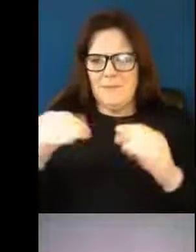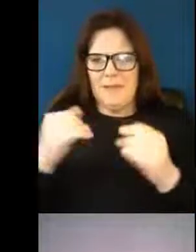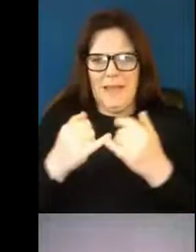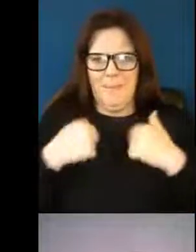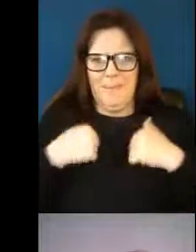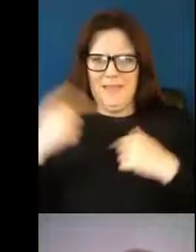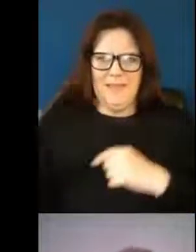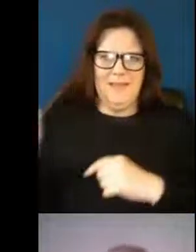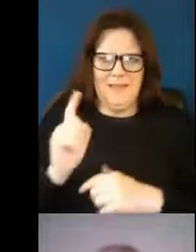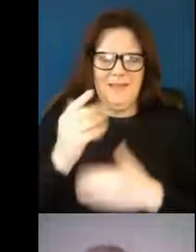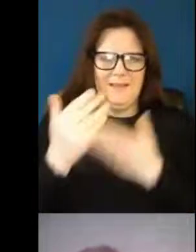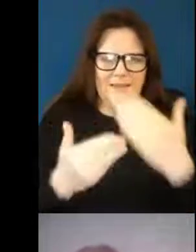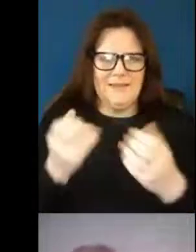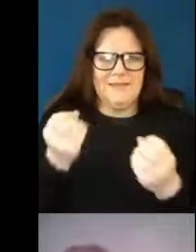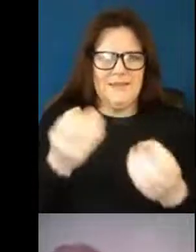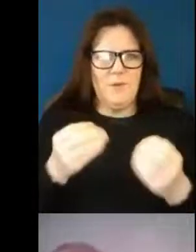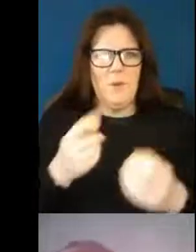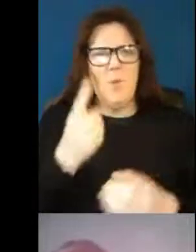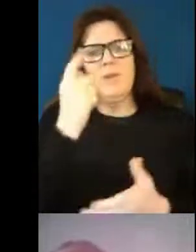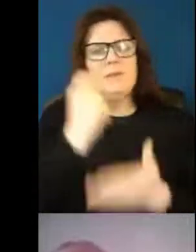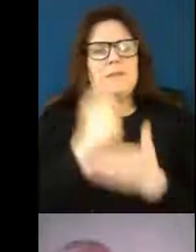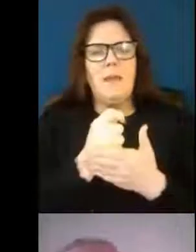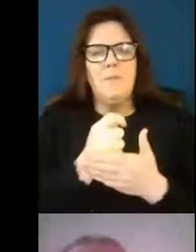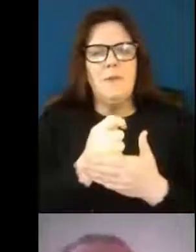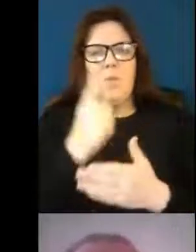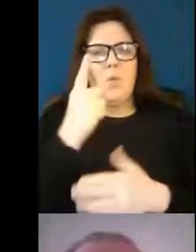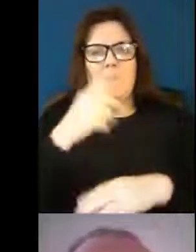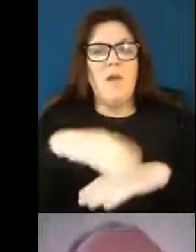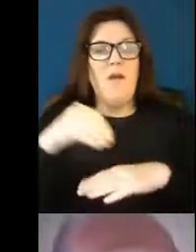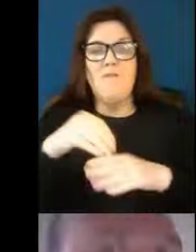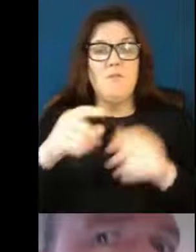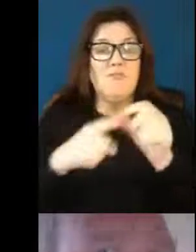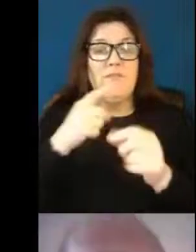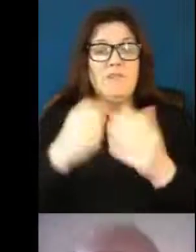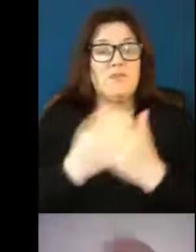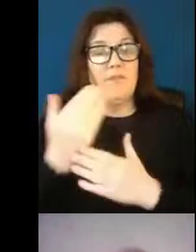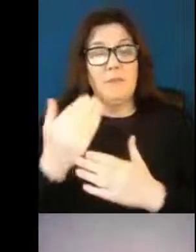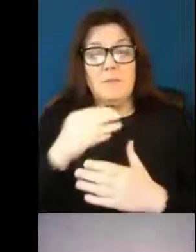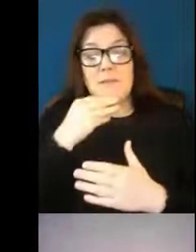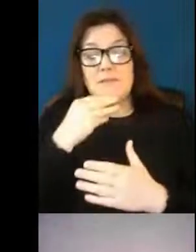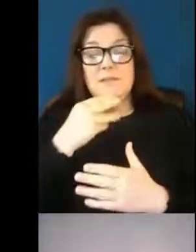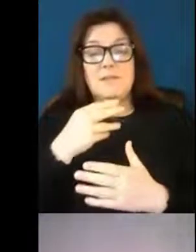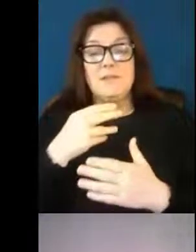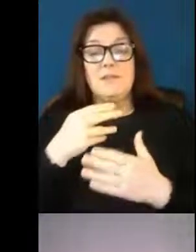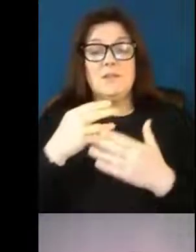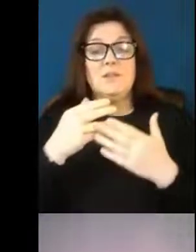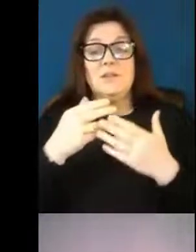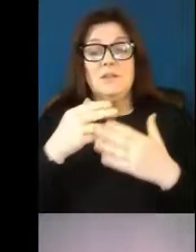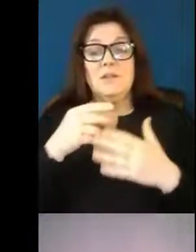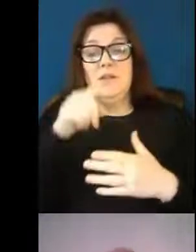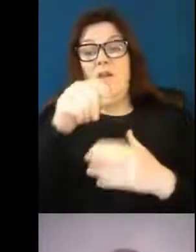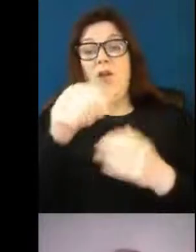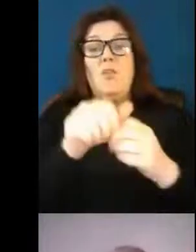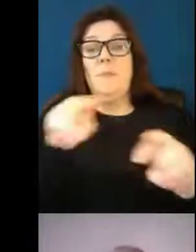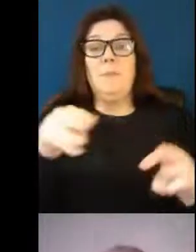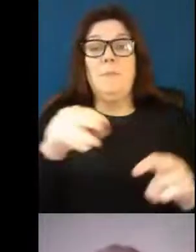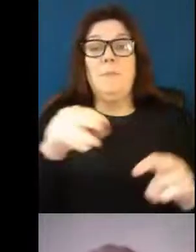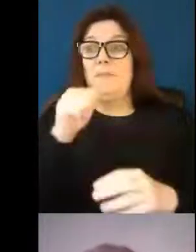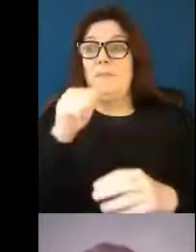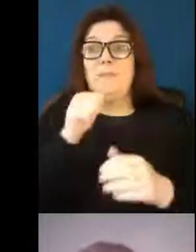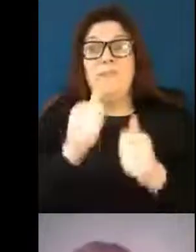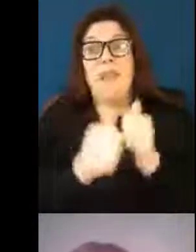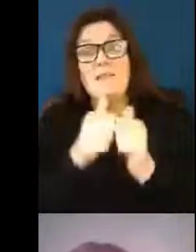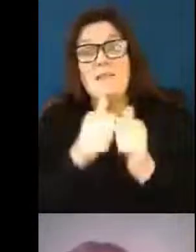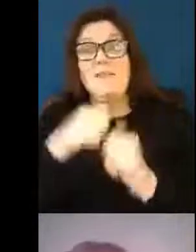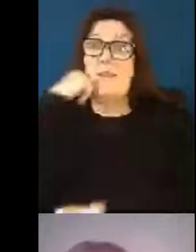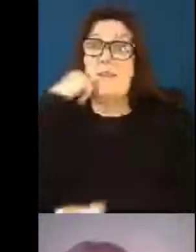come in and deliver one-off sessions, professional development sessions, you generally inactive at your end, listening at